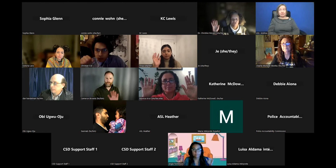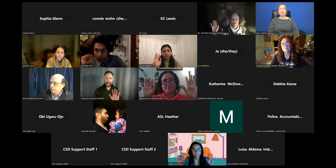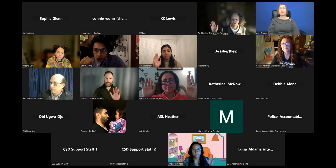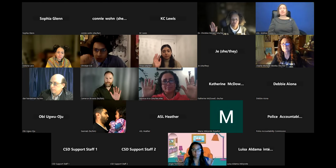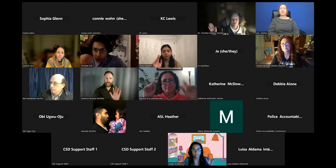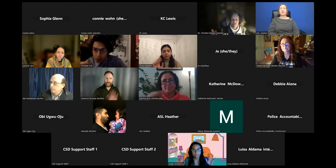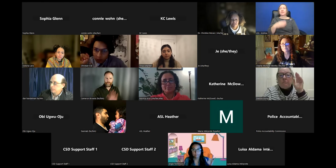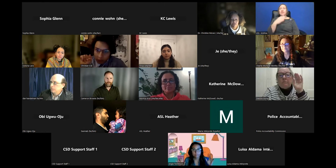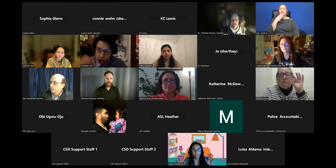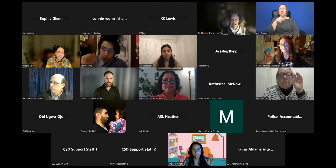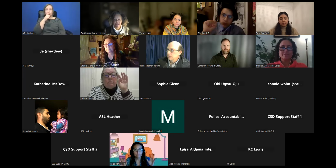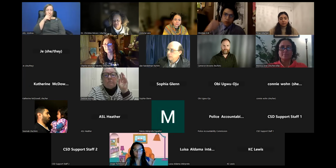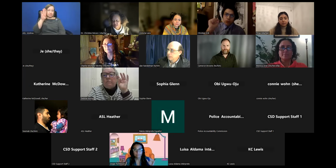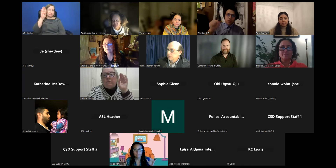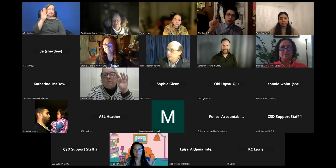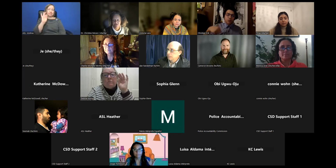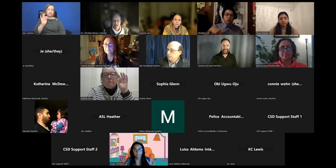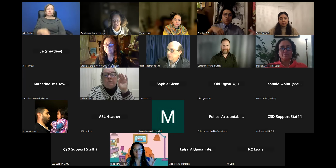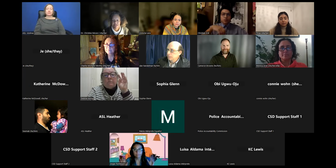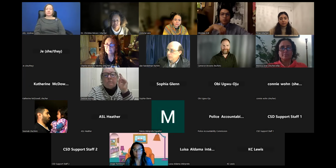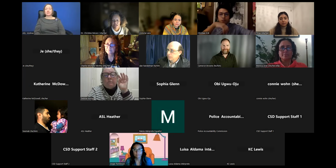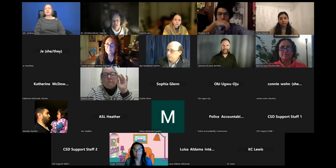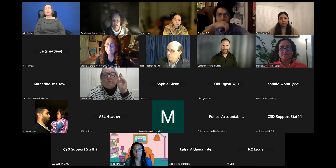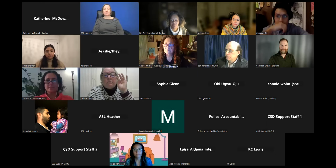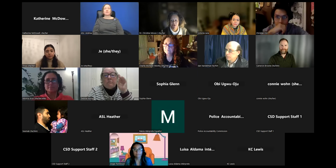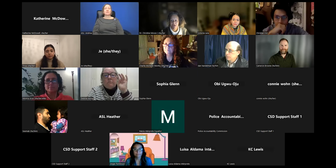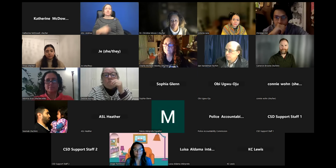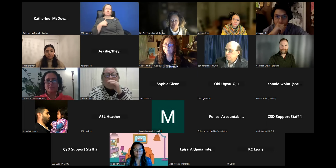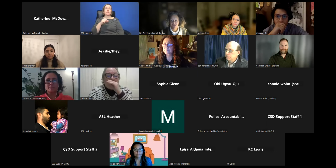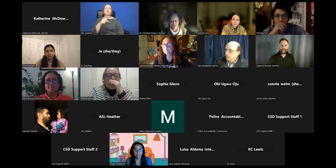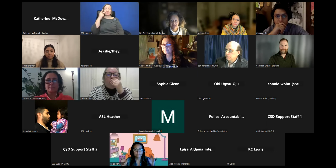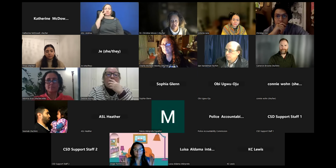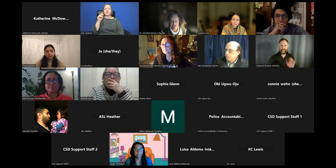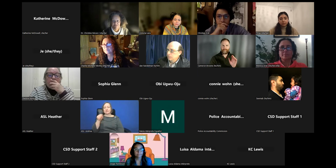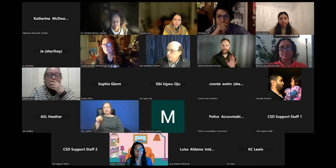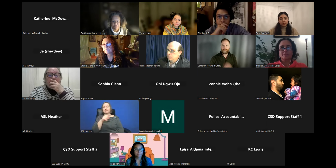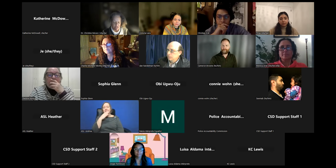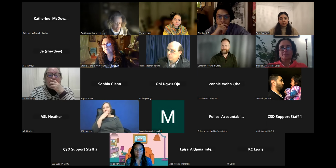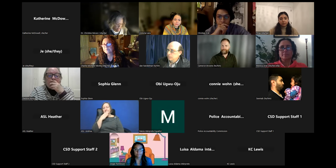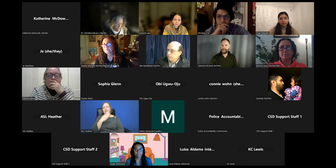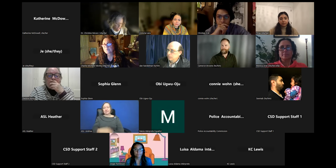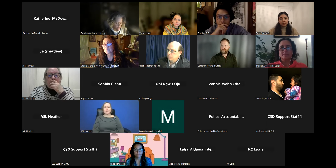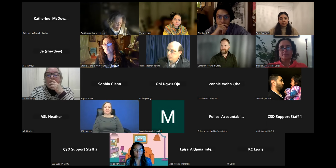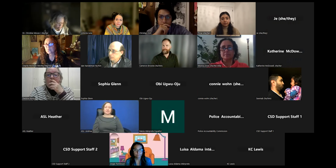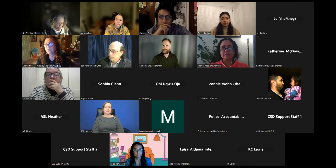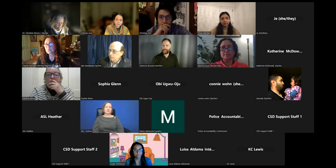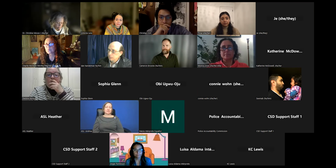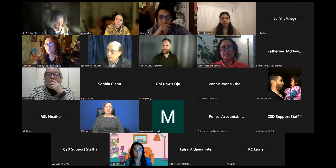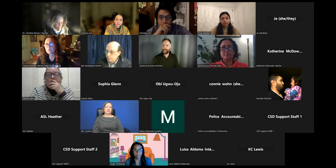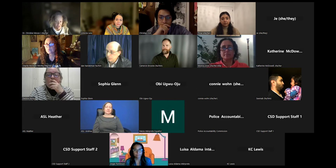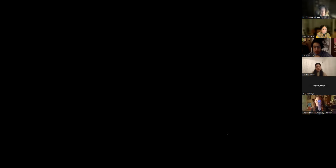Thank you for those raising their hands so I can see. I appreciate that. Thank you.